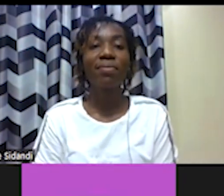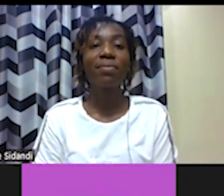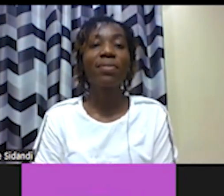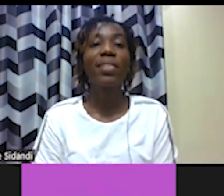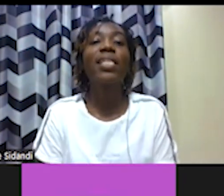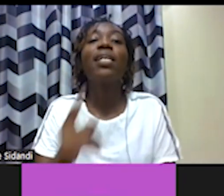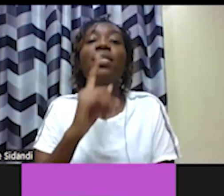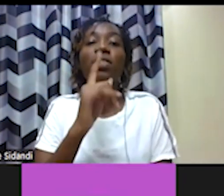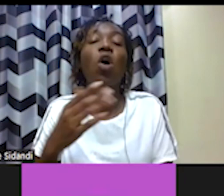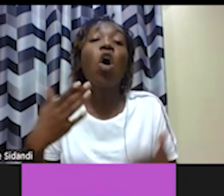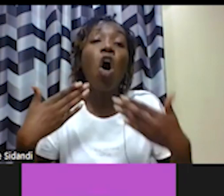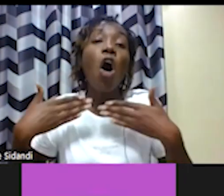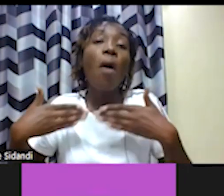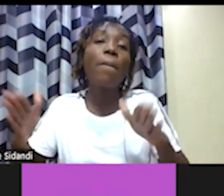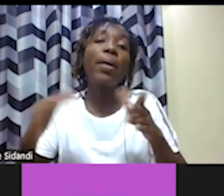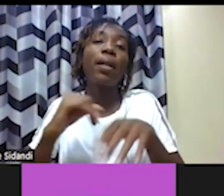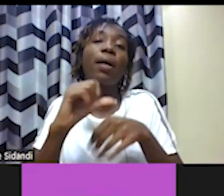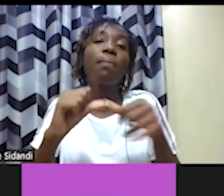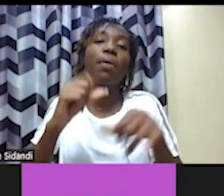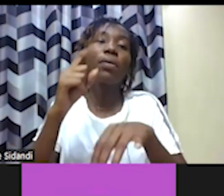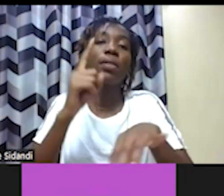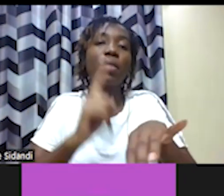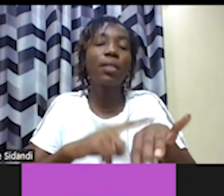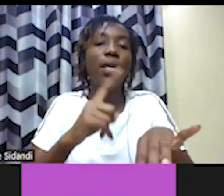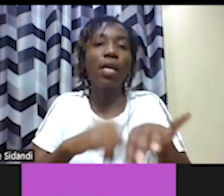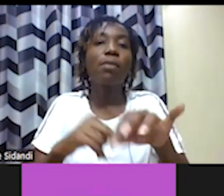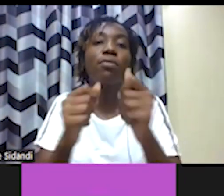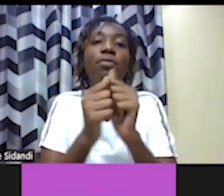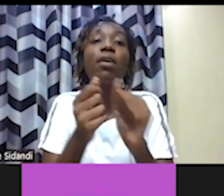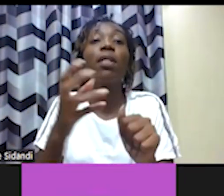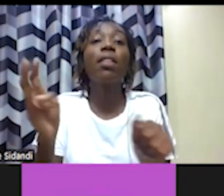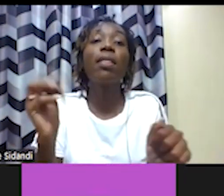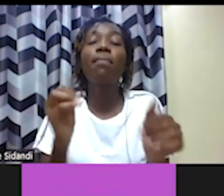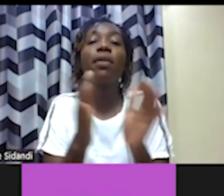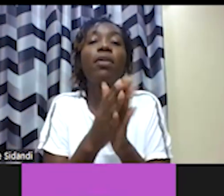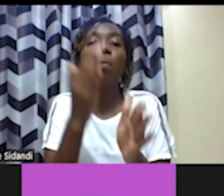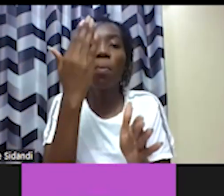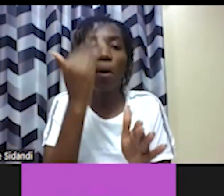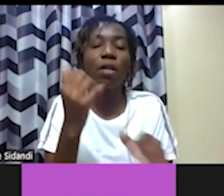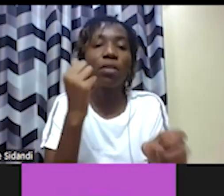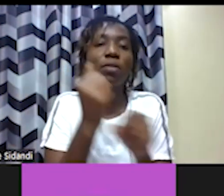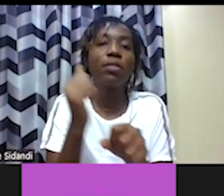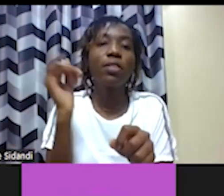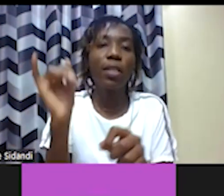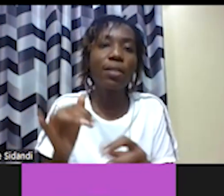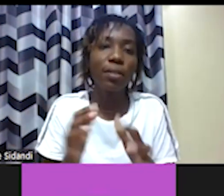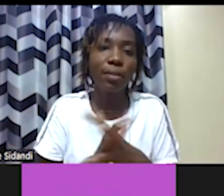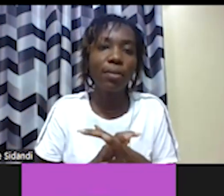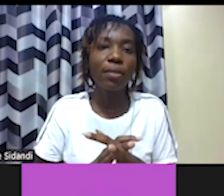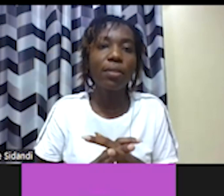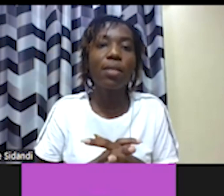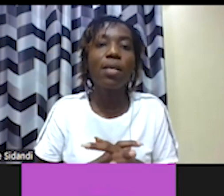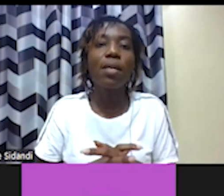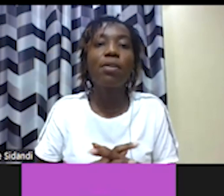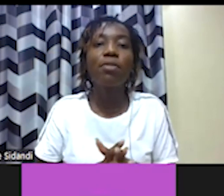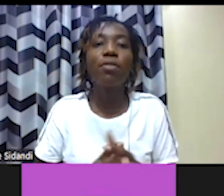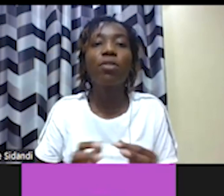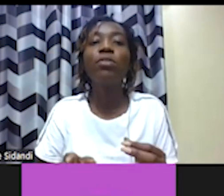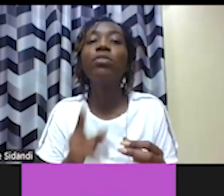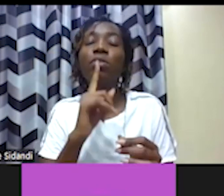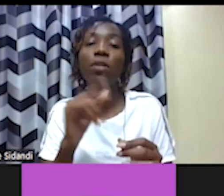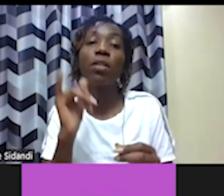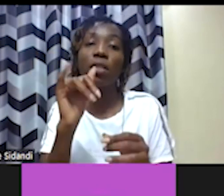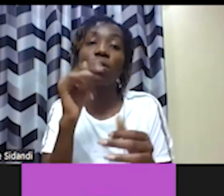Being open about my time with them, why I am doing it, is what really I've managed